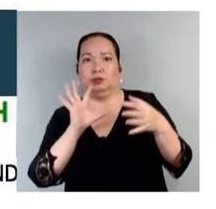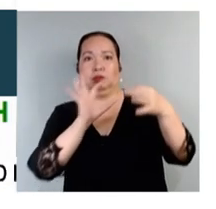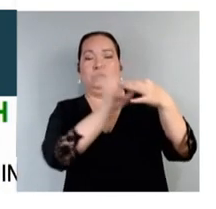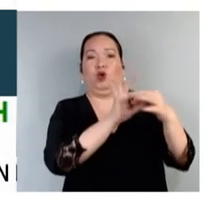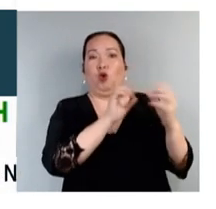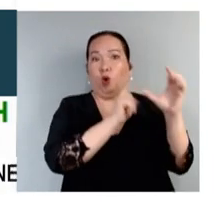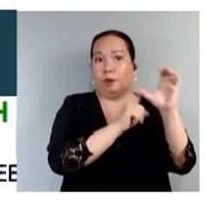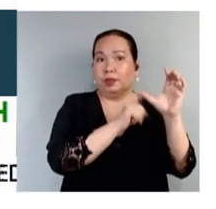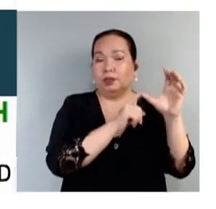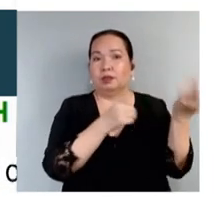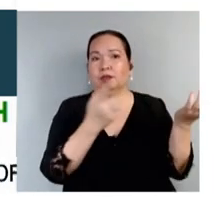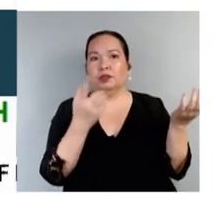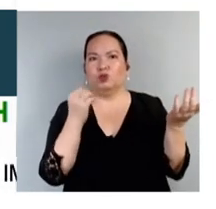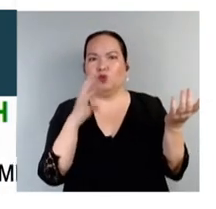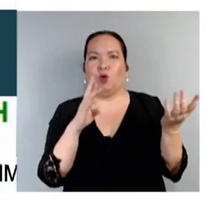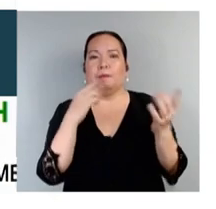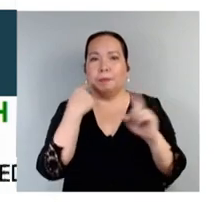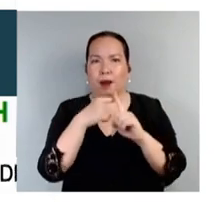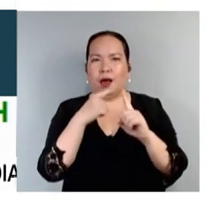of anti-terror law